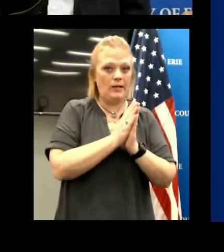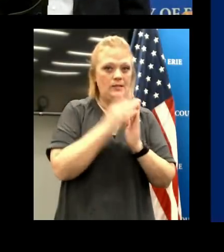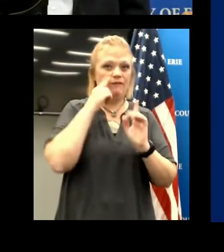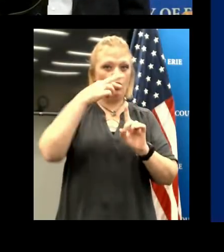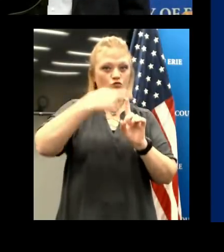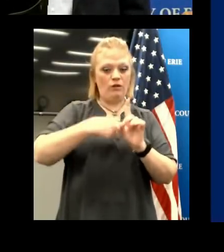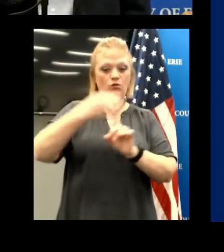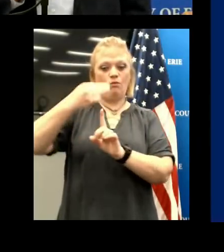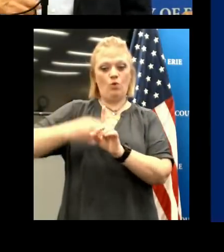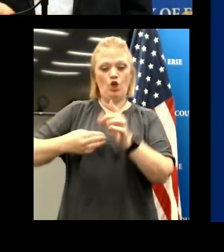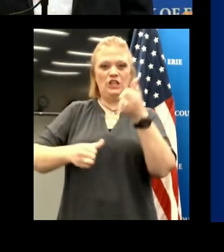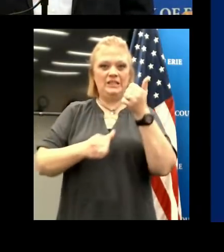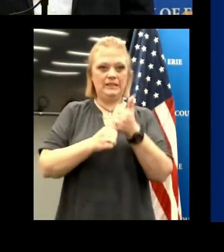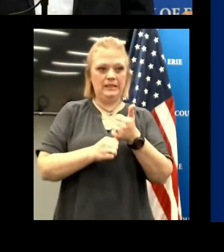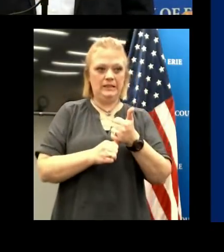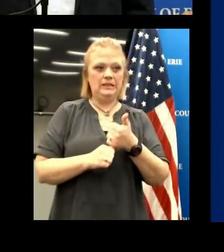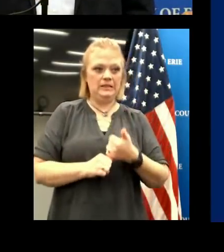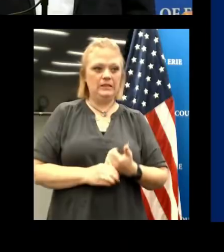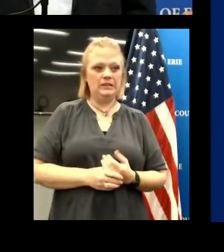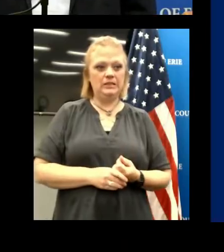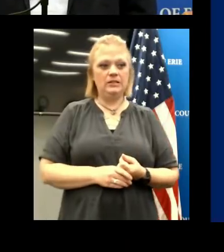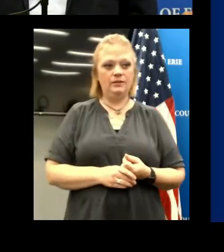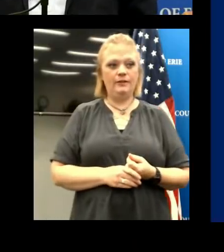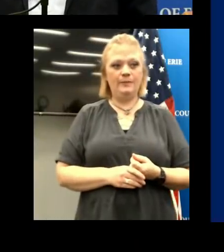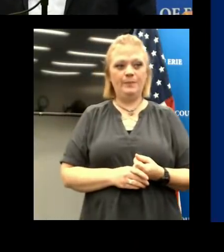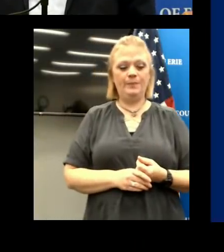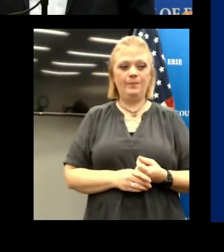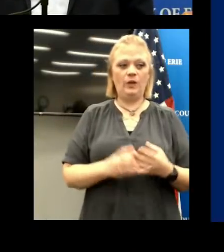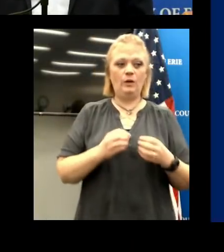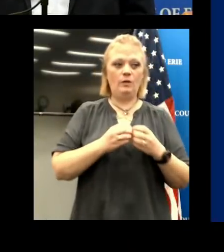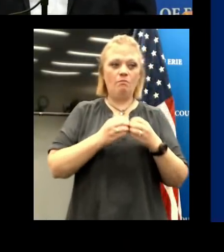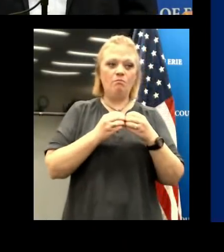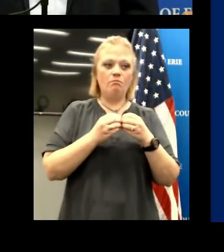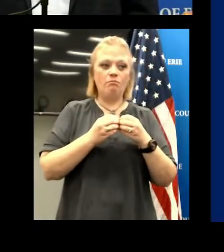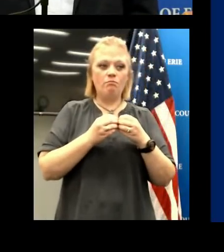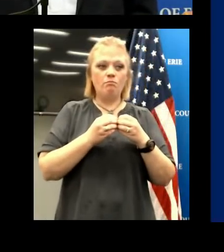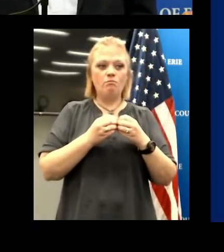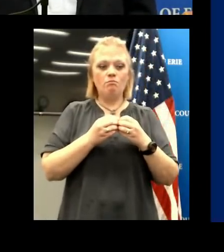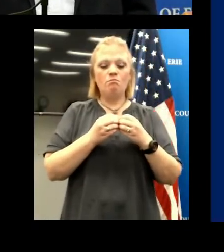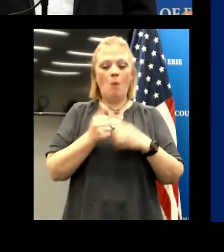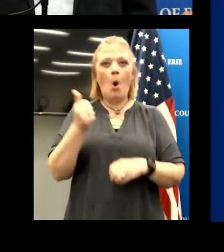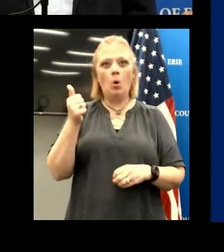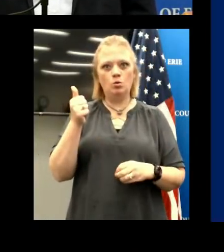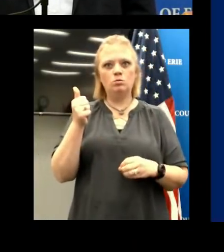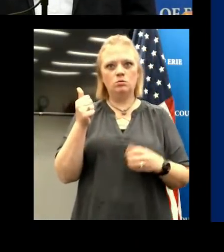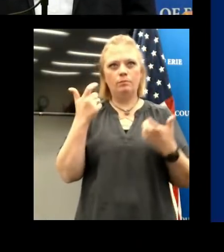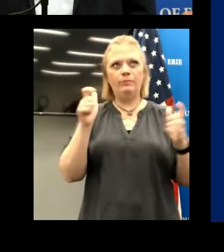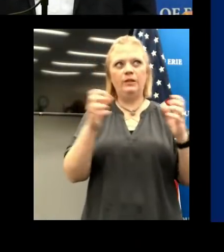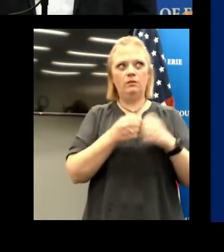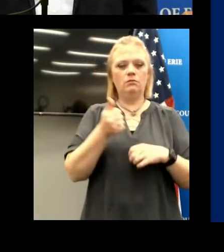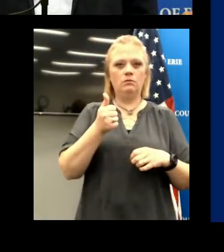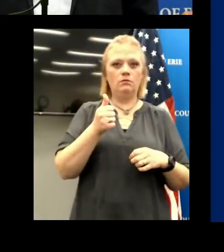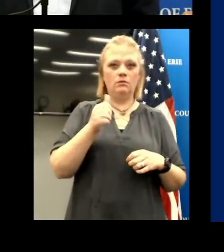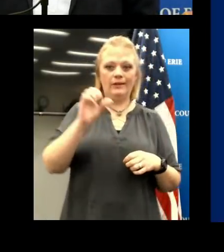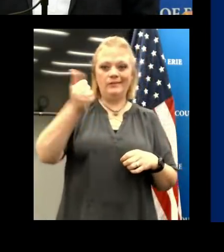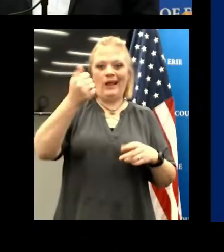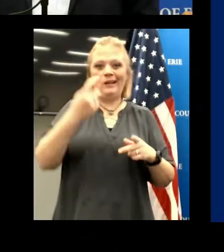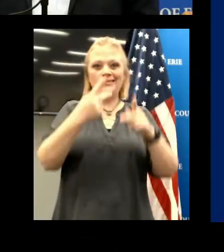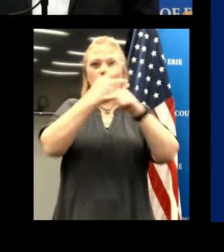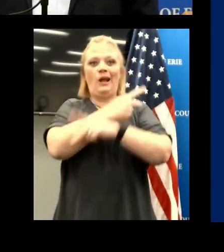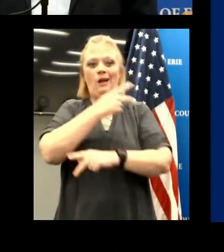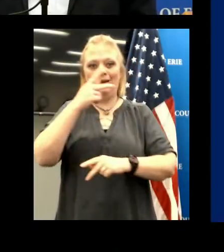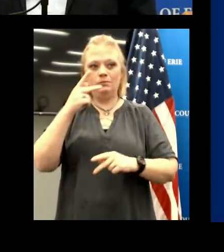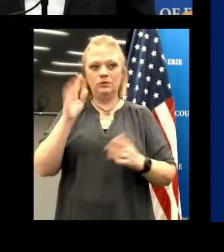rental and mortgage assistance, of which the vast majority of it, or about 10 times as much, is in the